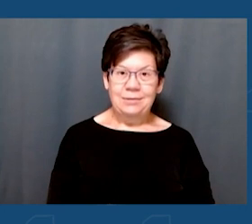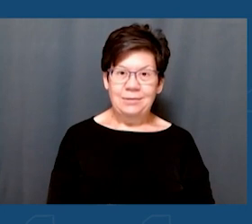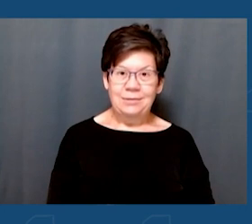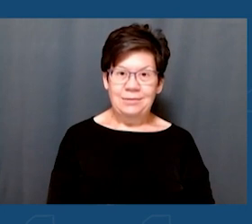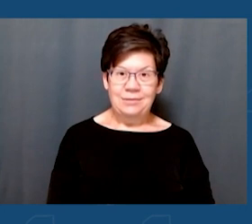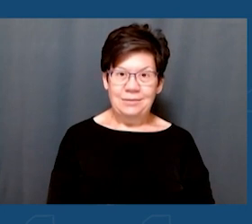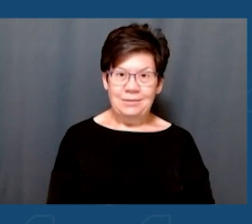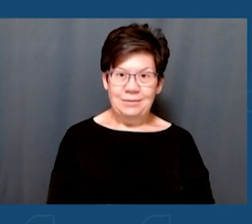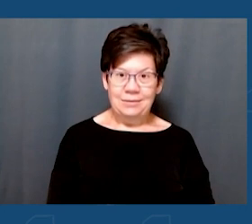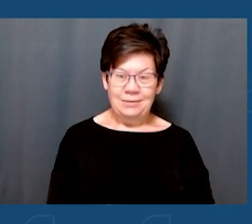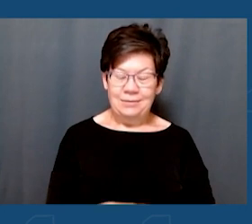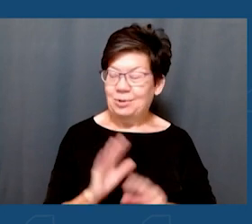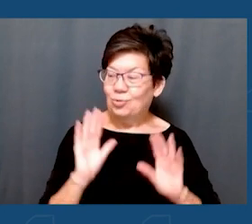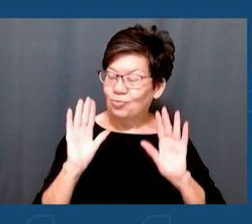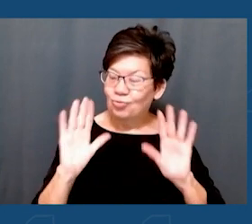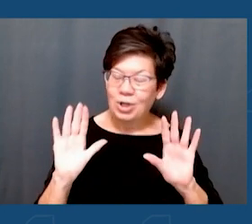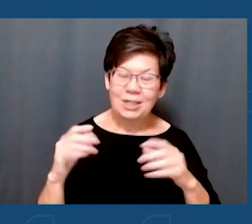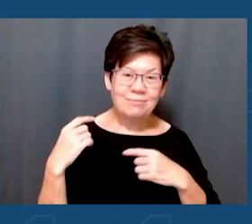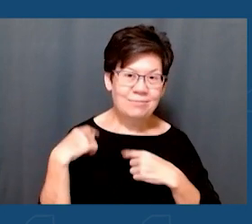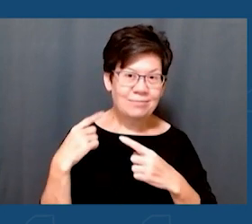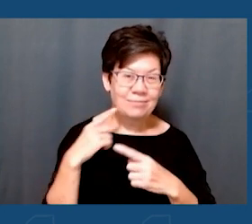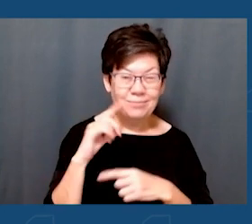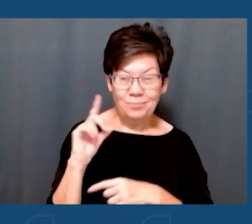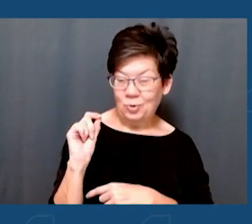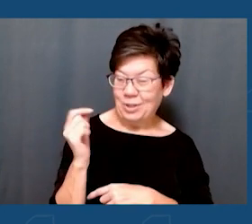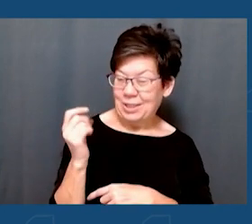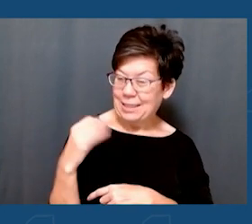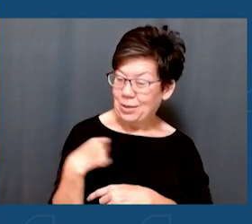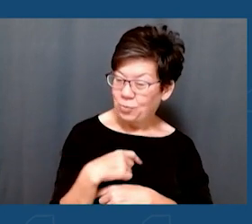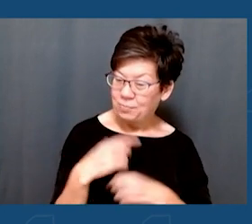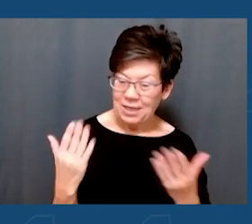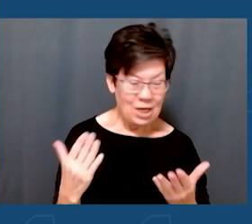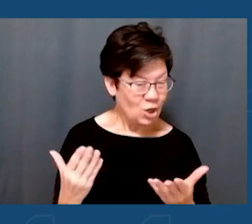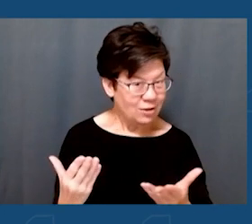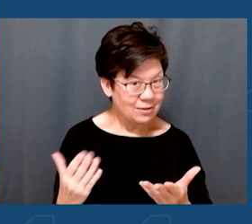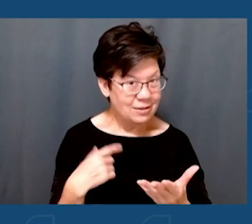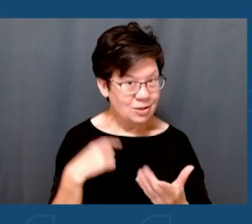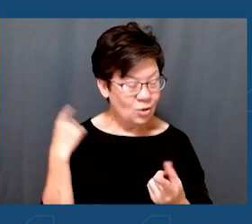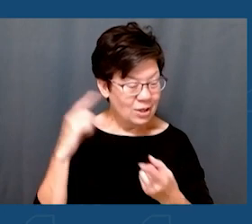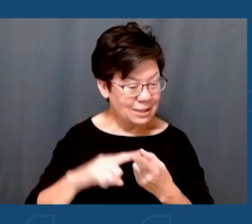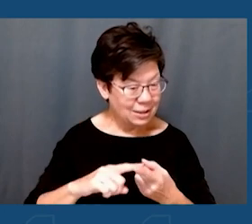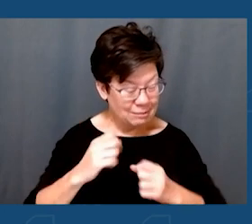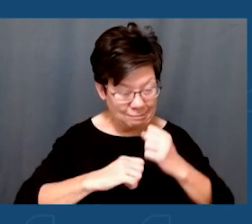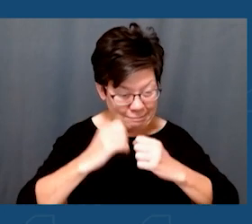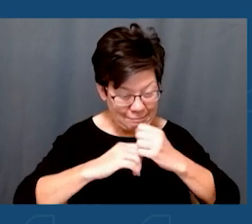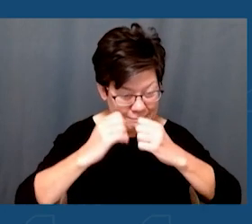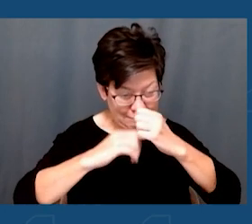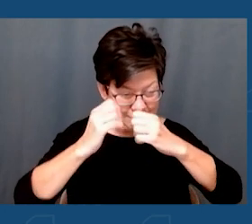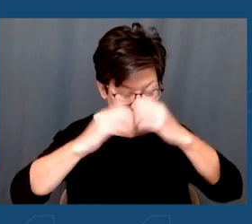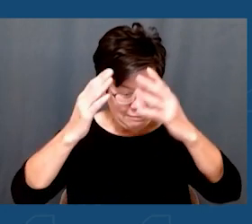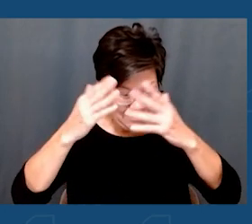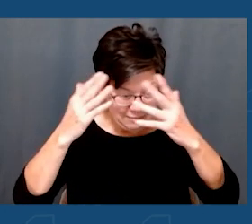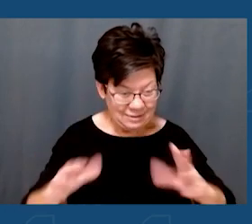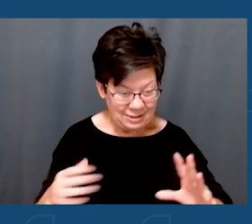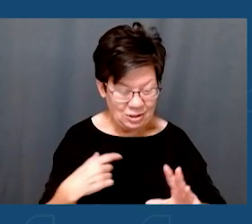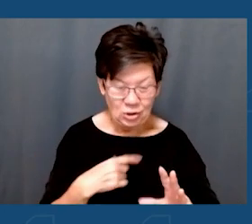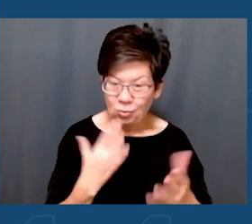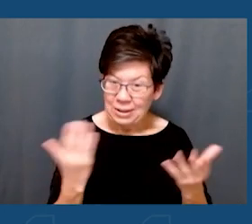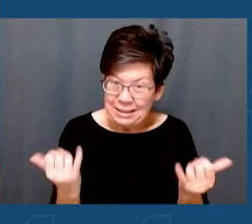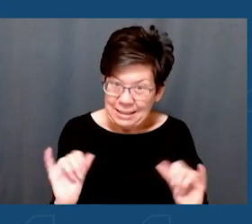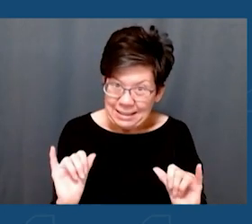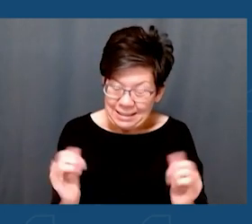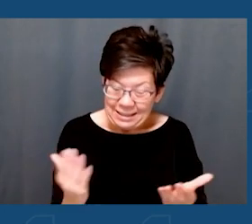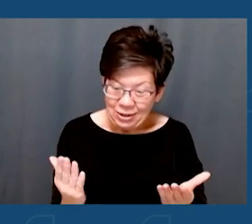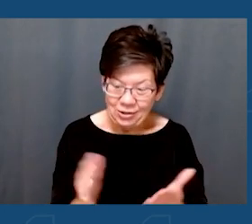it's been great. We've been with you since 2019, so we'll be with you till the end of construction. And with that, before we go, I just wanted to take